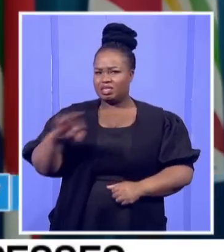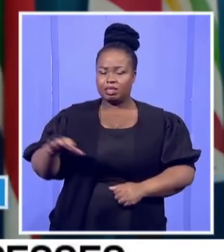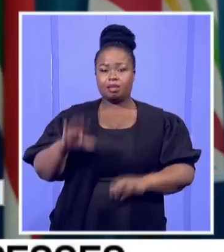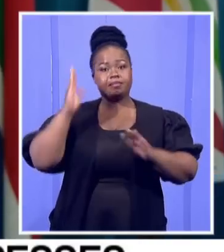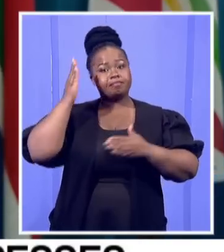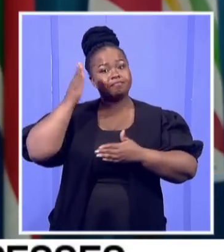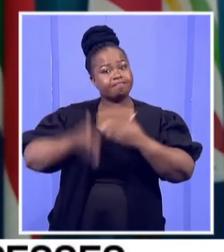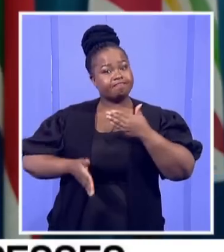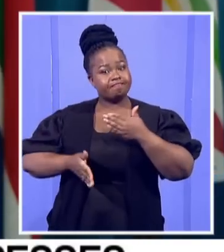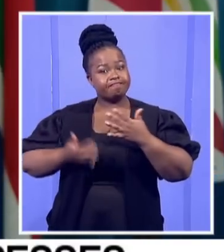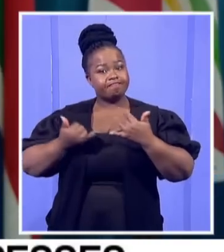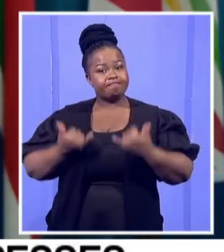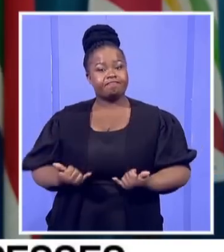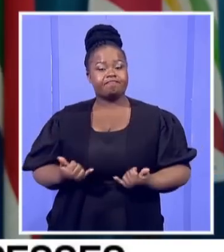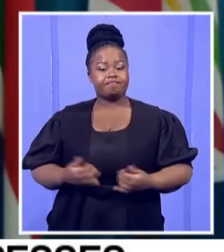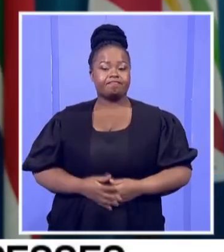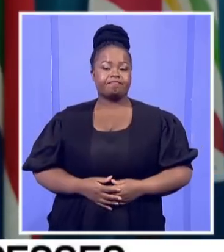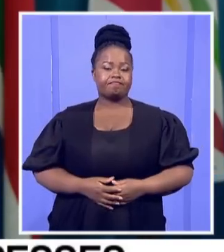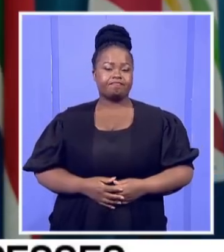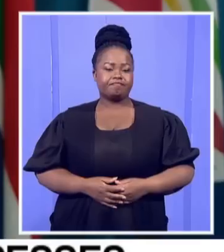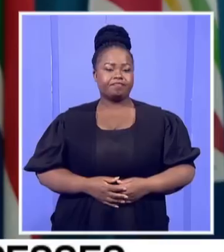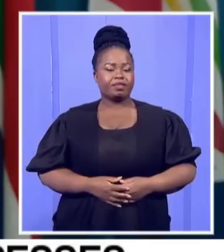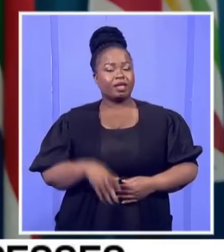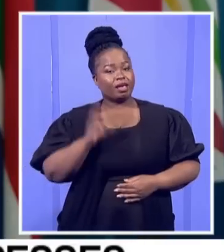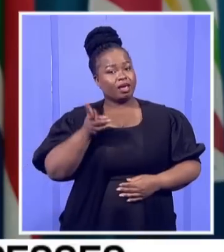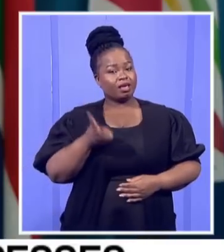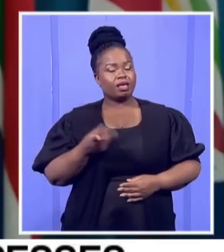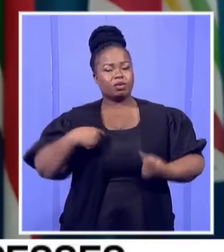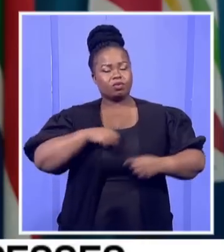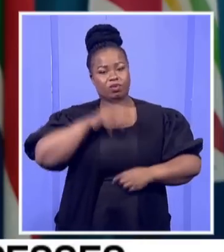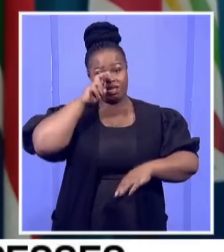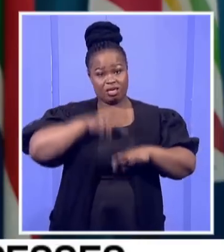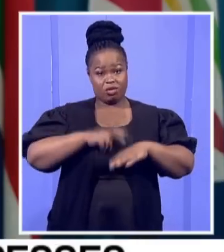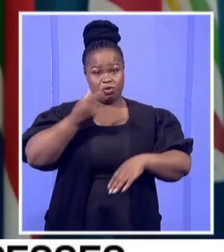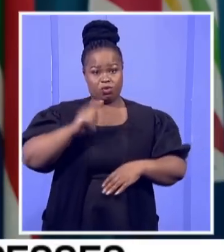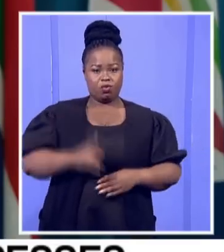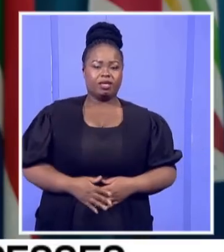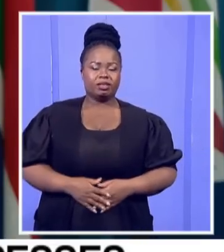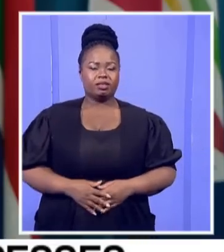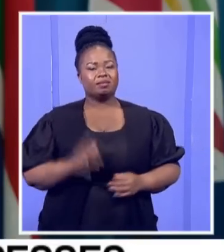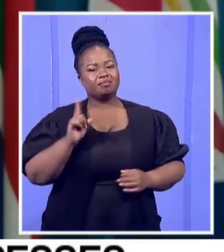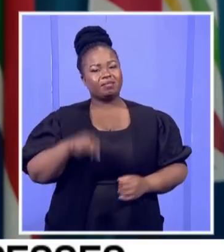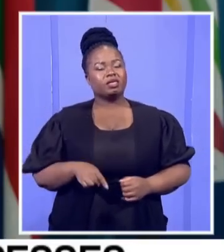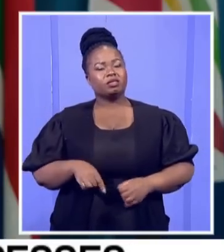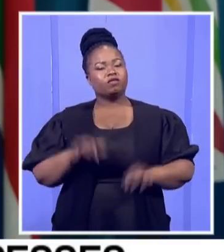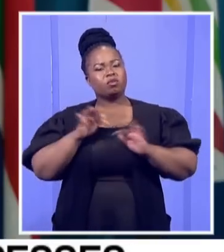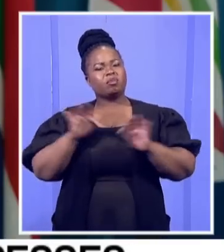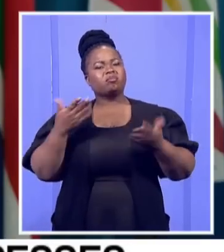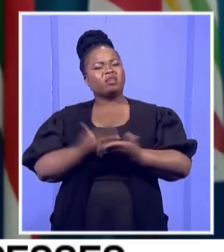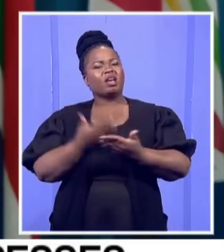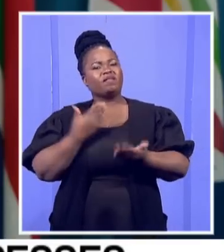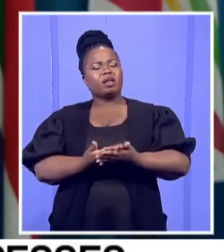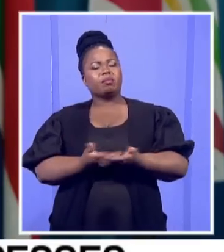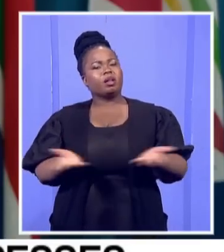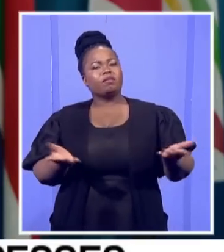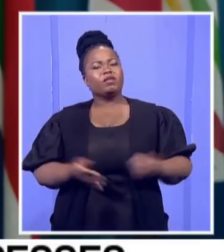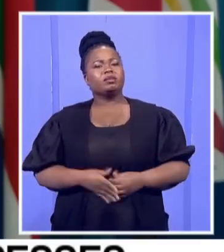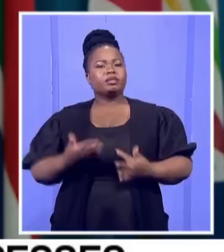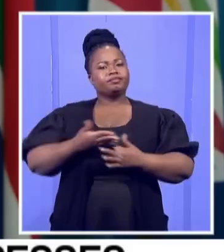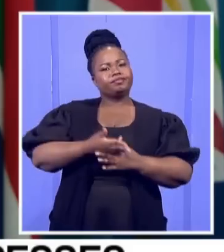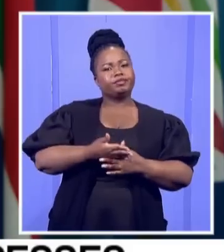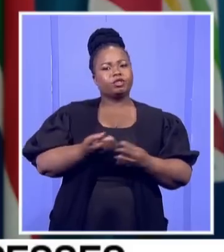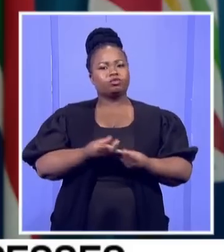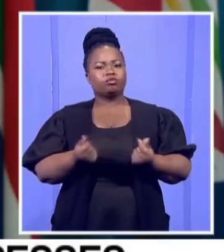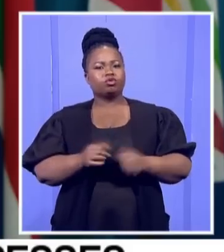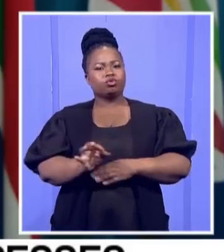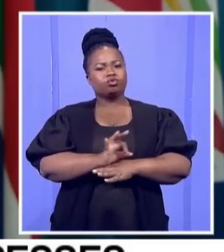end now. What is also required is a comprehensive and publicly available mitigation plan